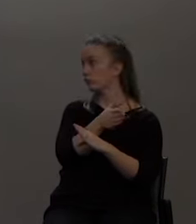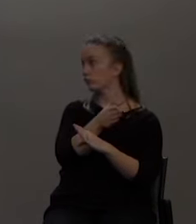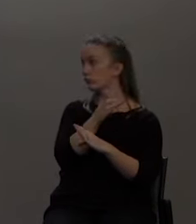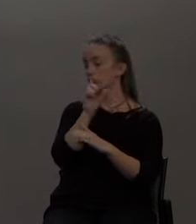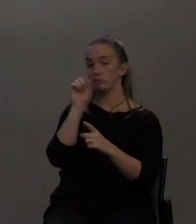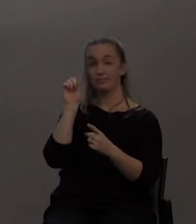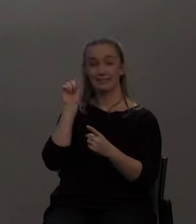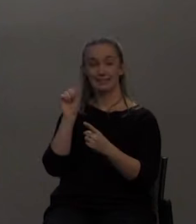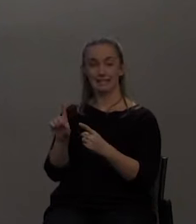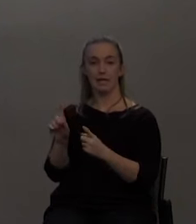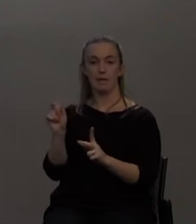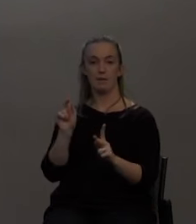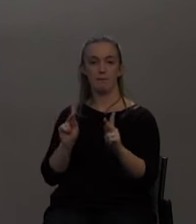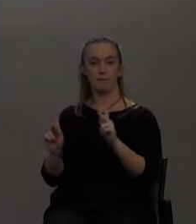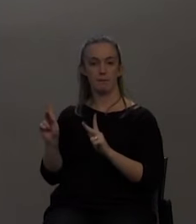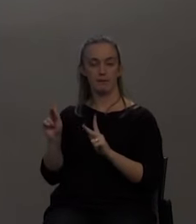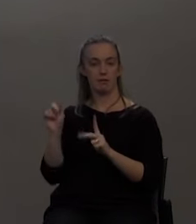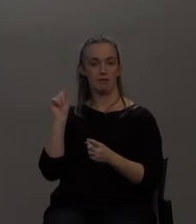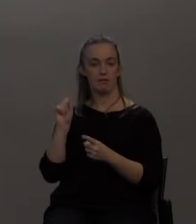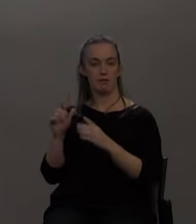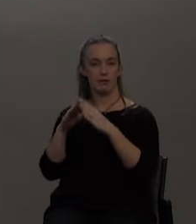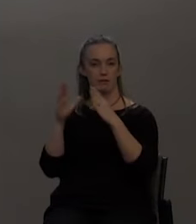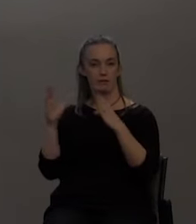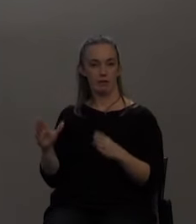fewer households that earn